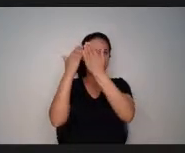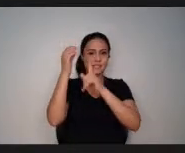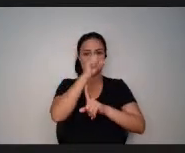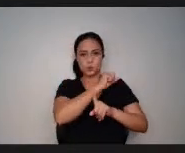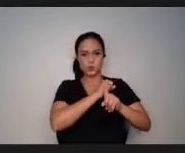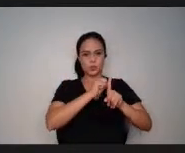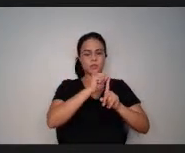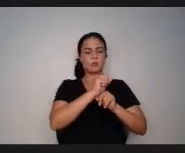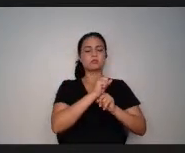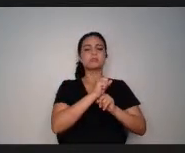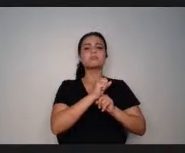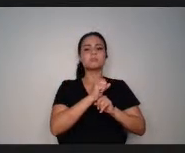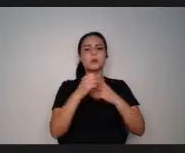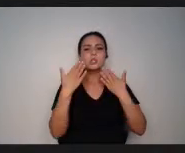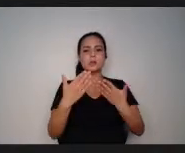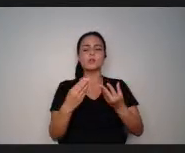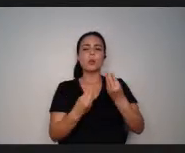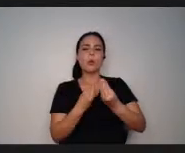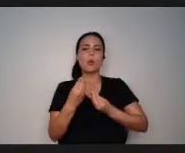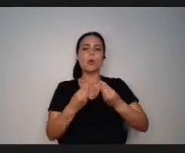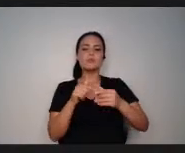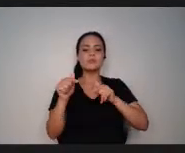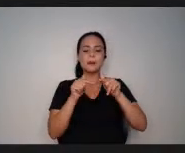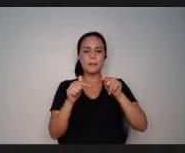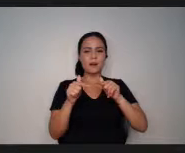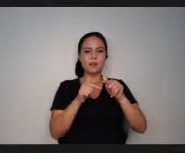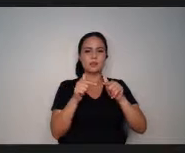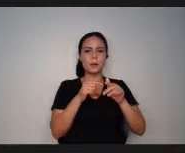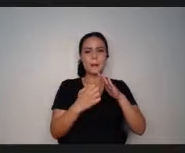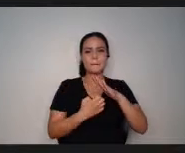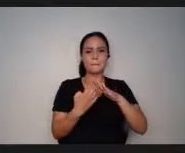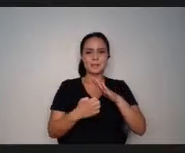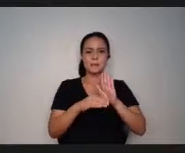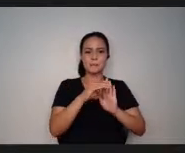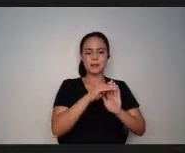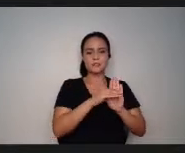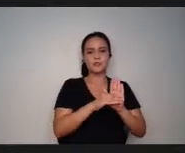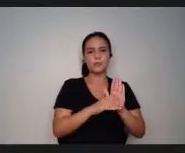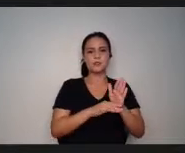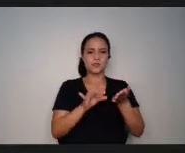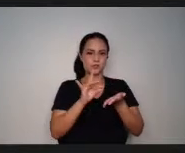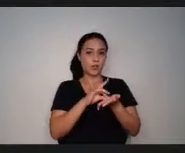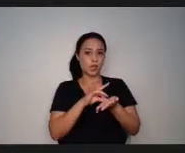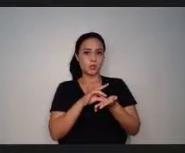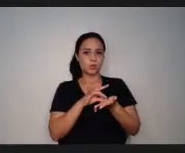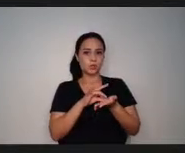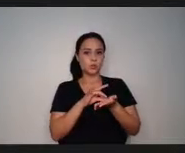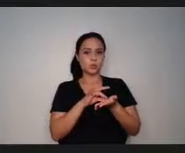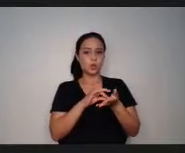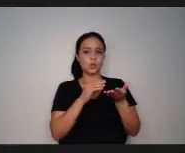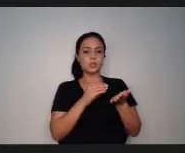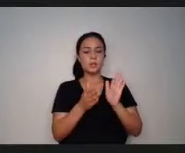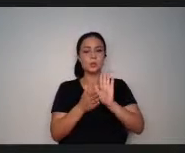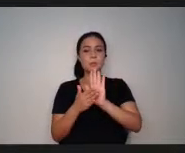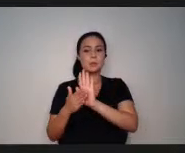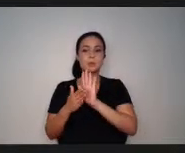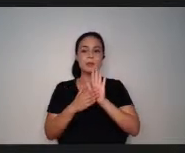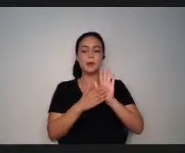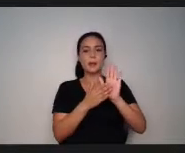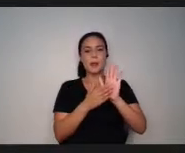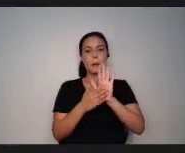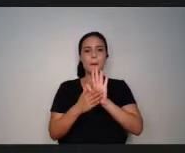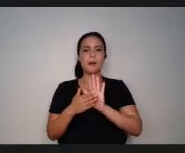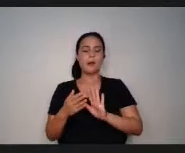of psychosocial risk and showing how the employees and these platform companies